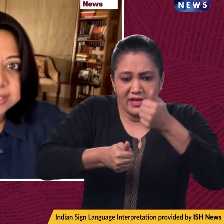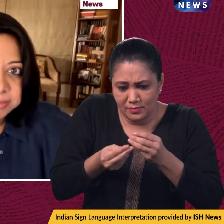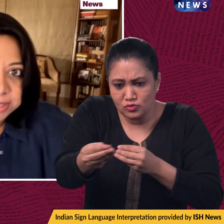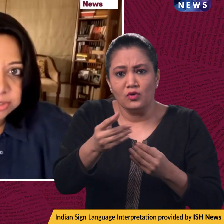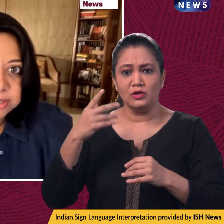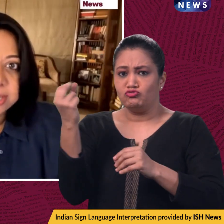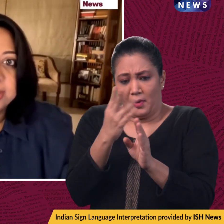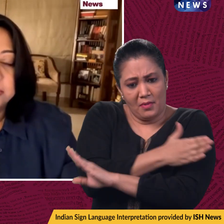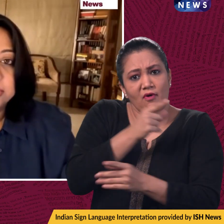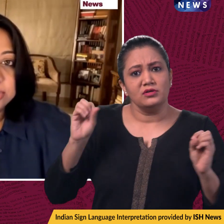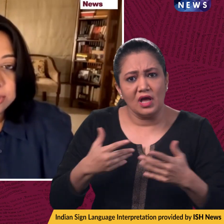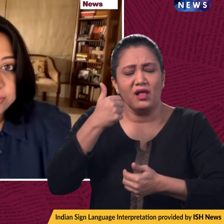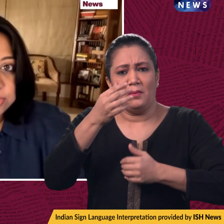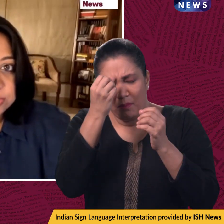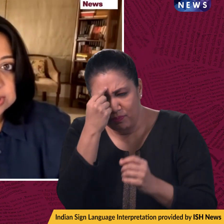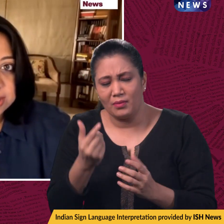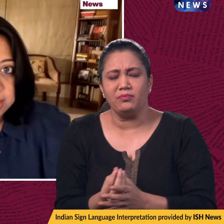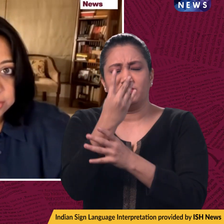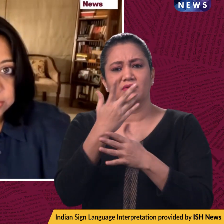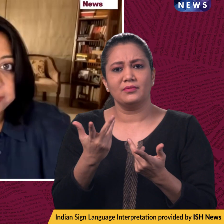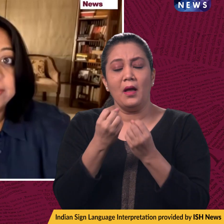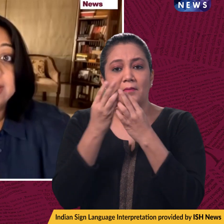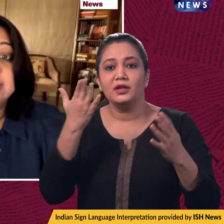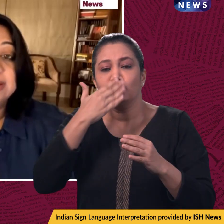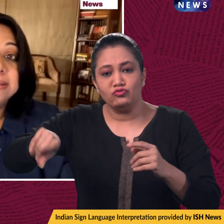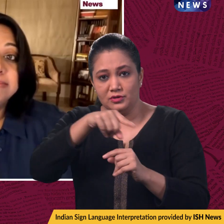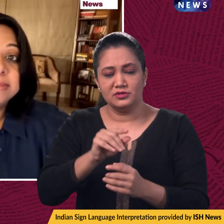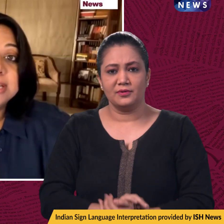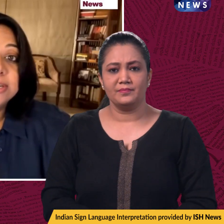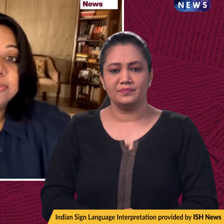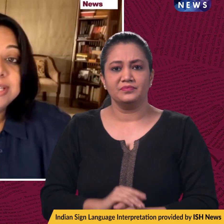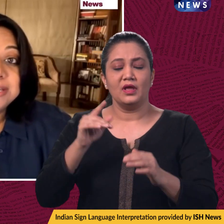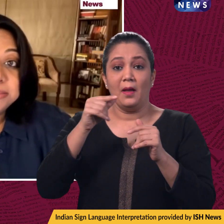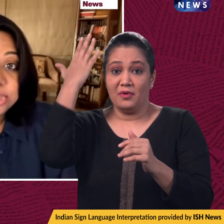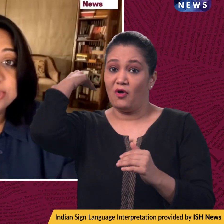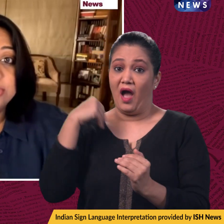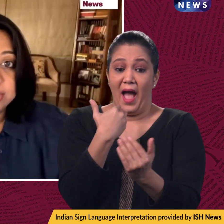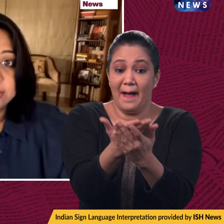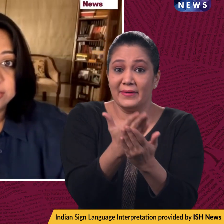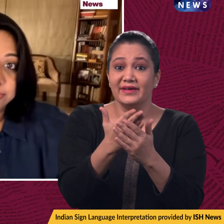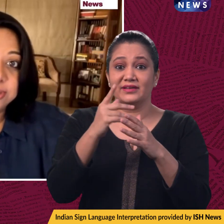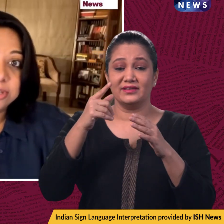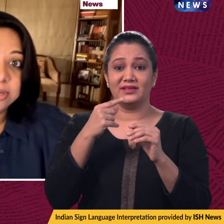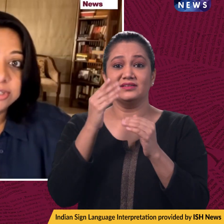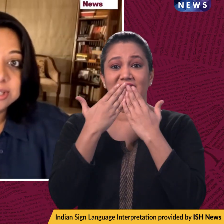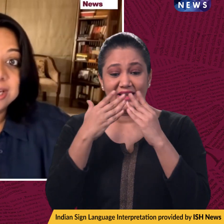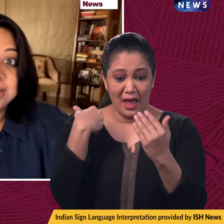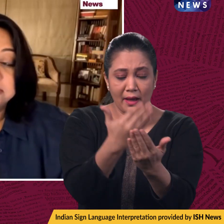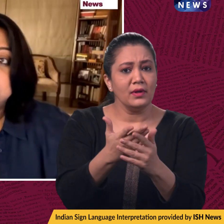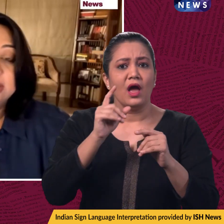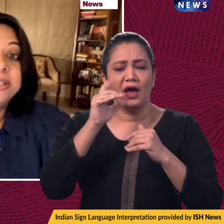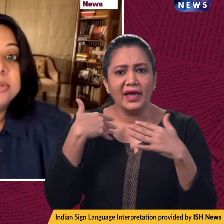before examinations, because a lot of the students are arguing that none of the admission dockets of these